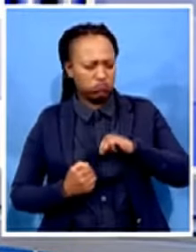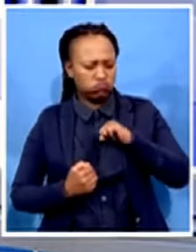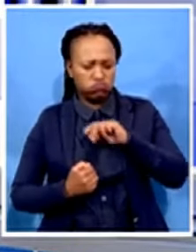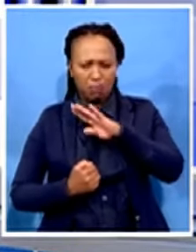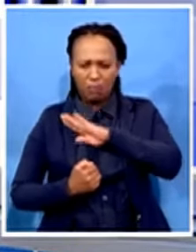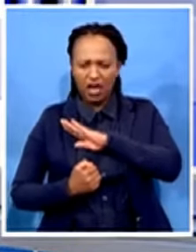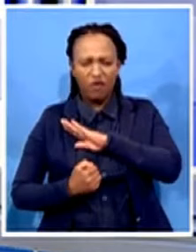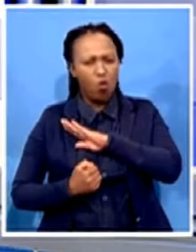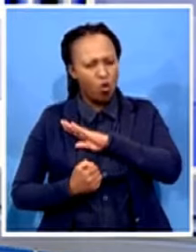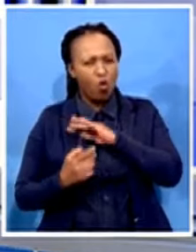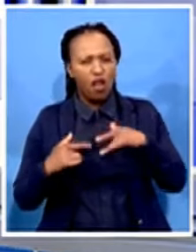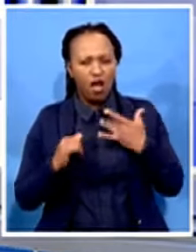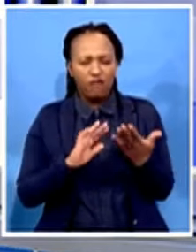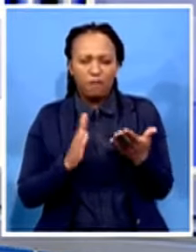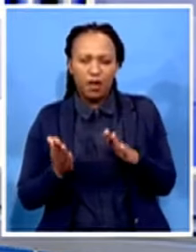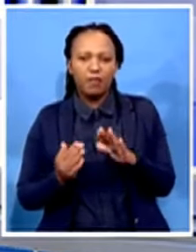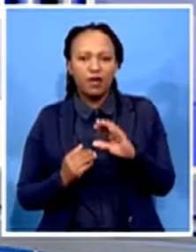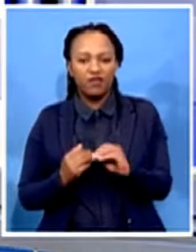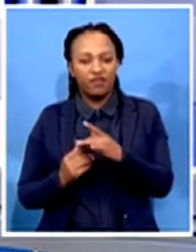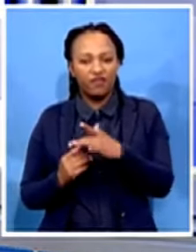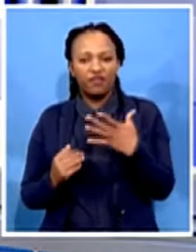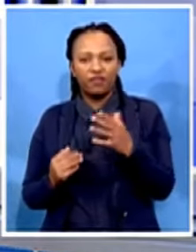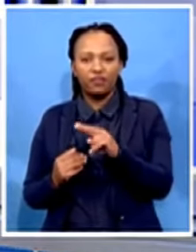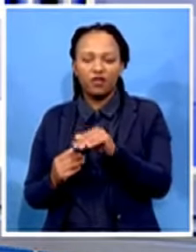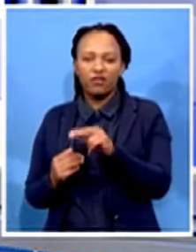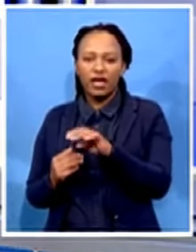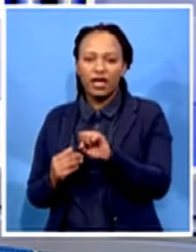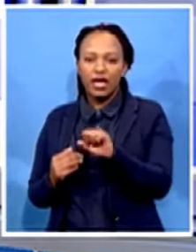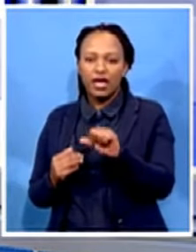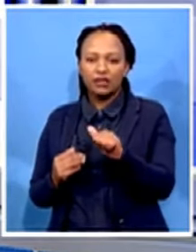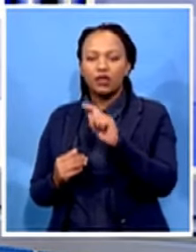us now live. Vanessa, a very good afternoon to you. What are you witnessing there?